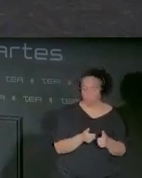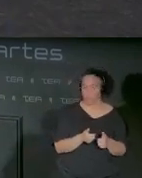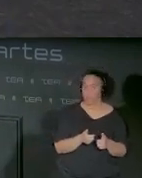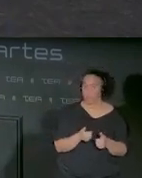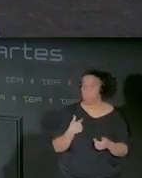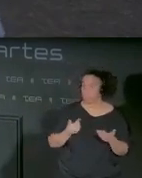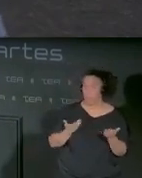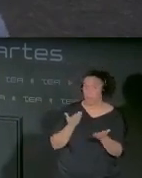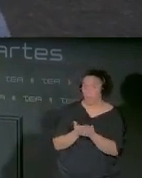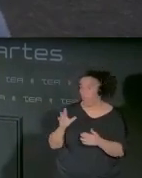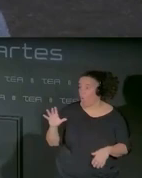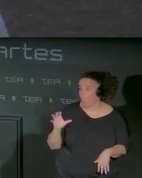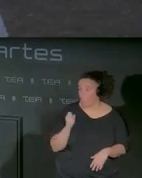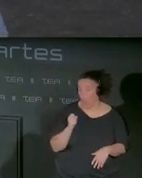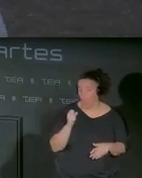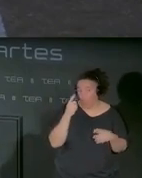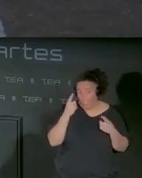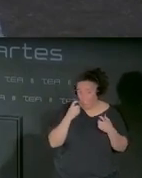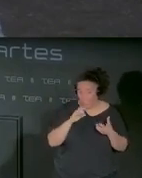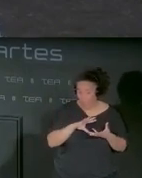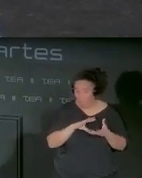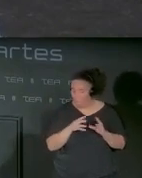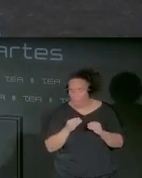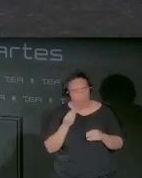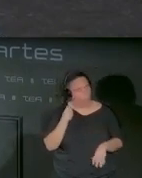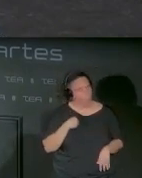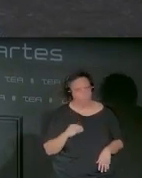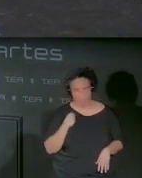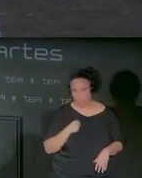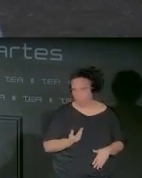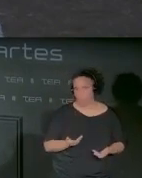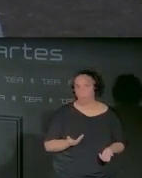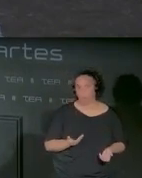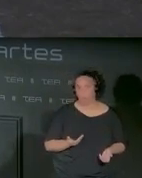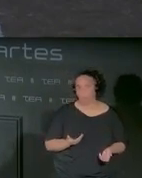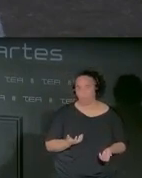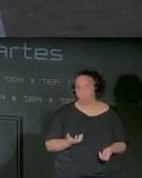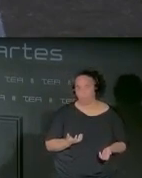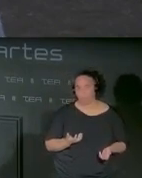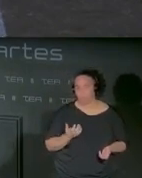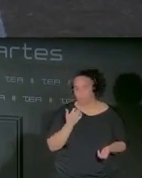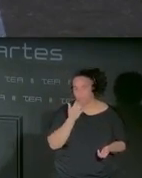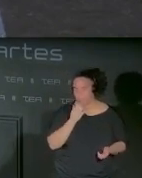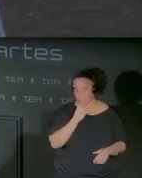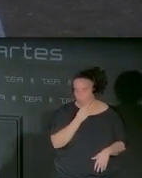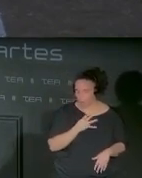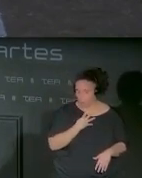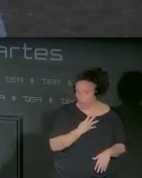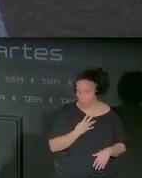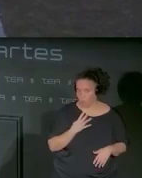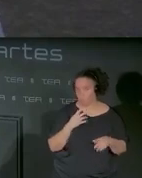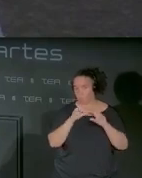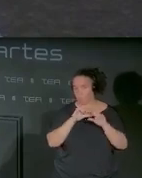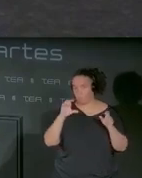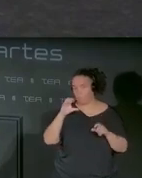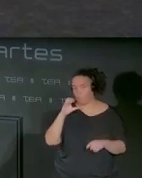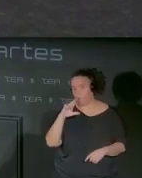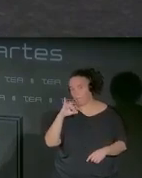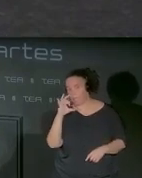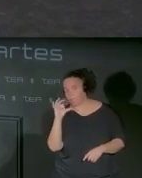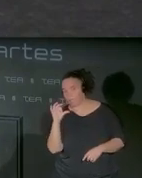doing, what our audiovisual center with Chris Marcic is doing now in Europe. Help us and get something back from